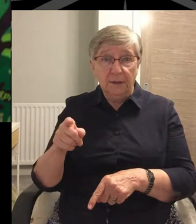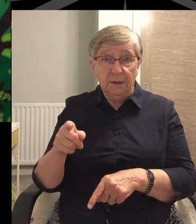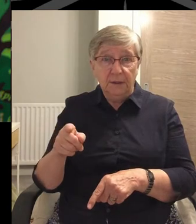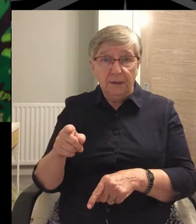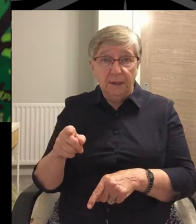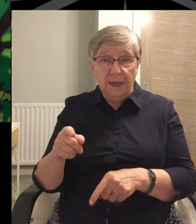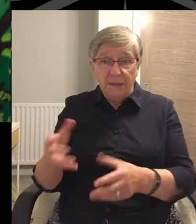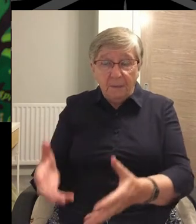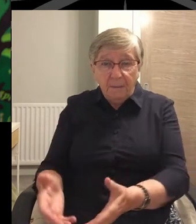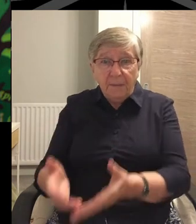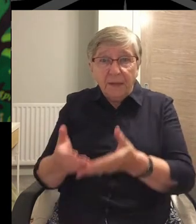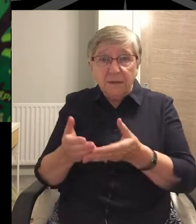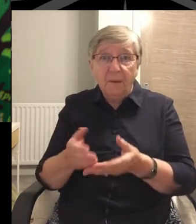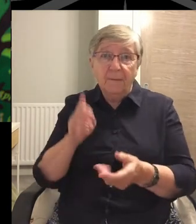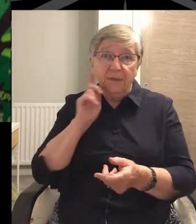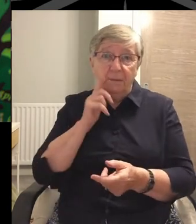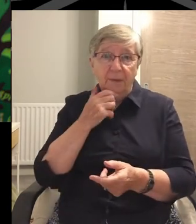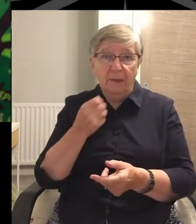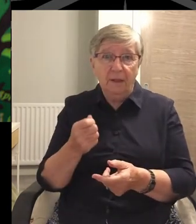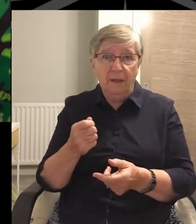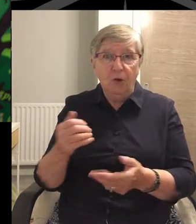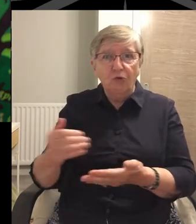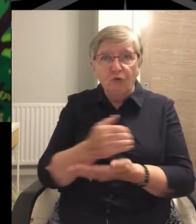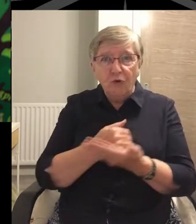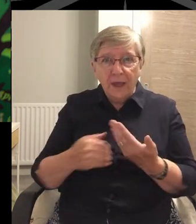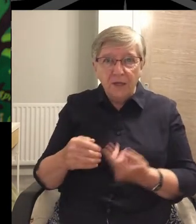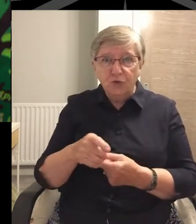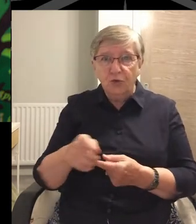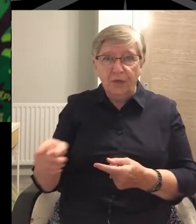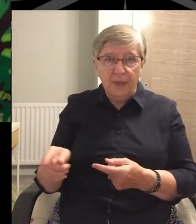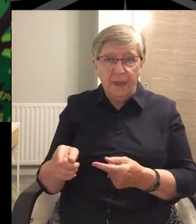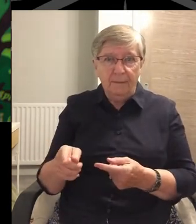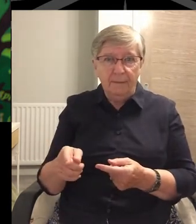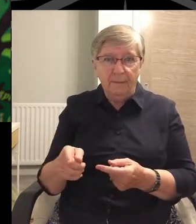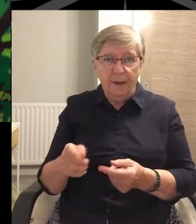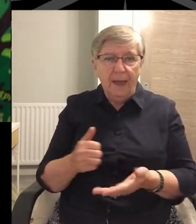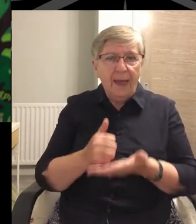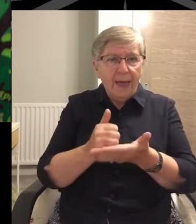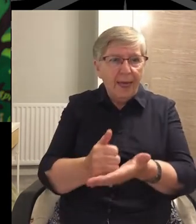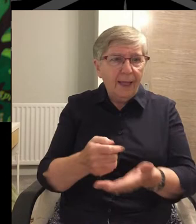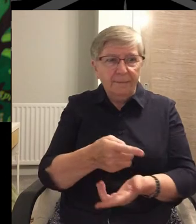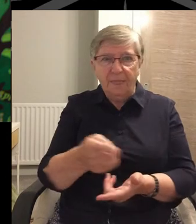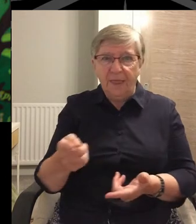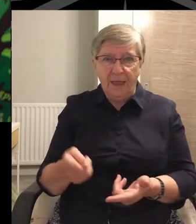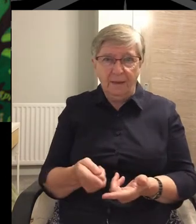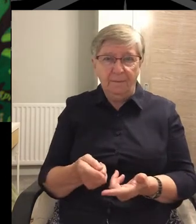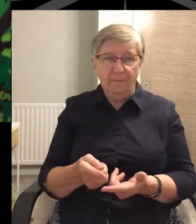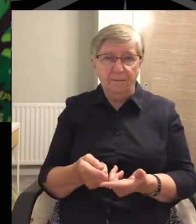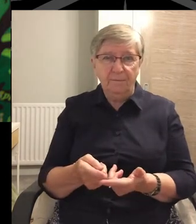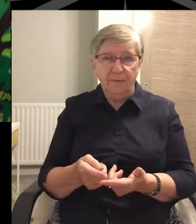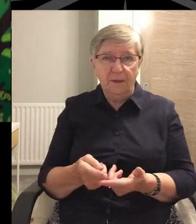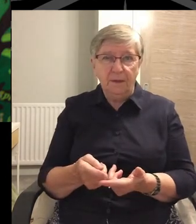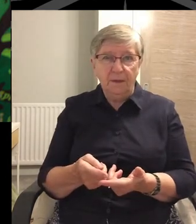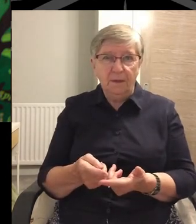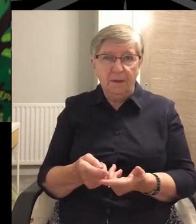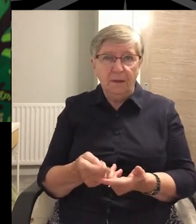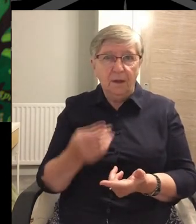God has picked up his people. He has rescued them. He has nurtured them. And after